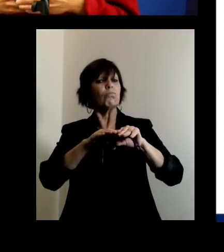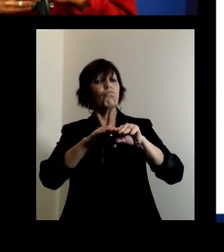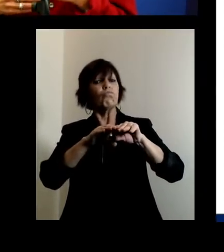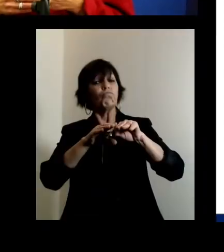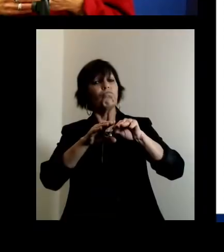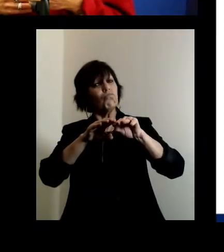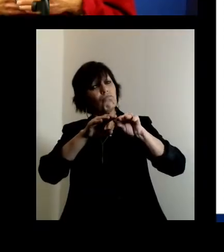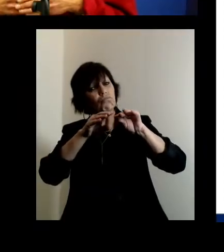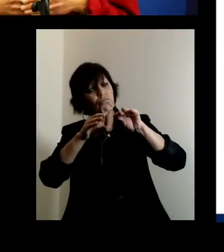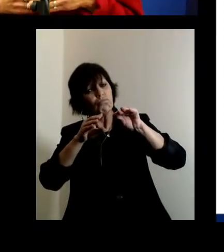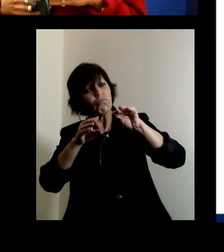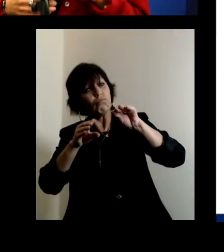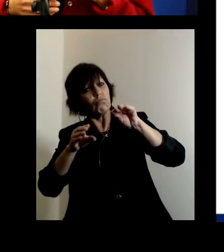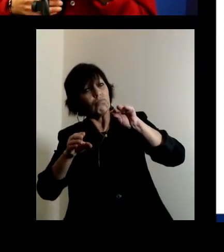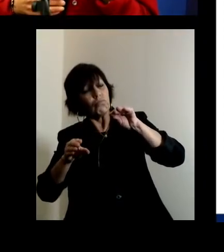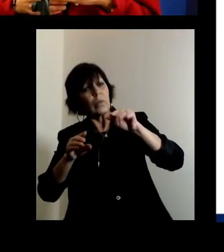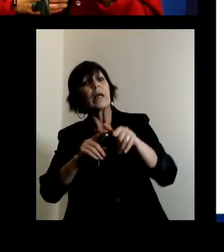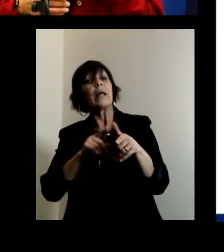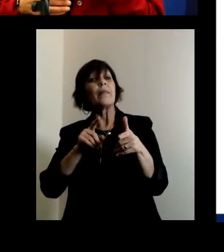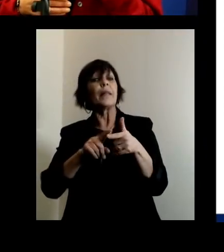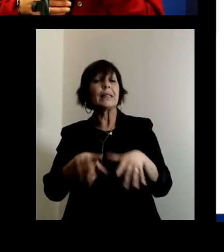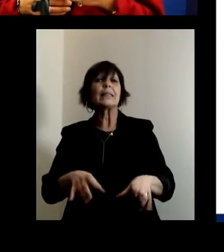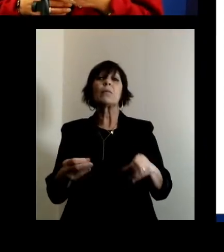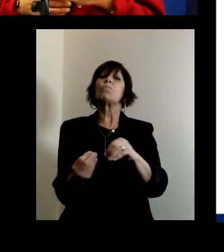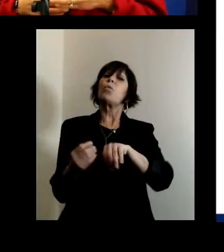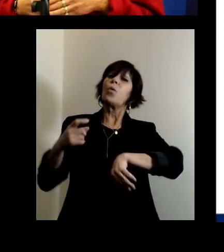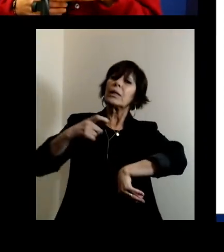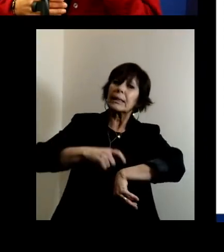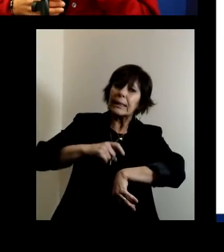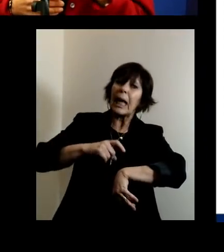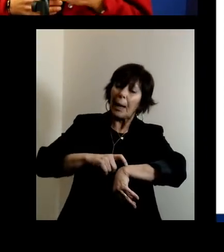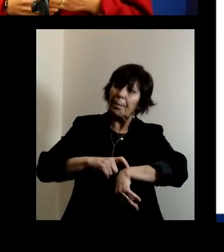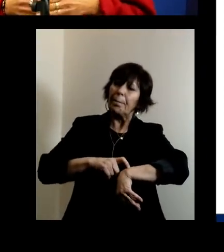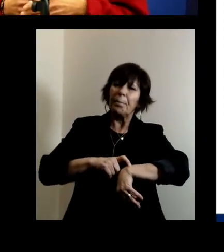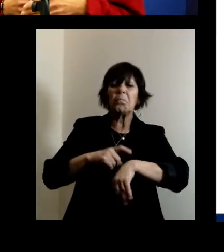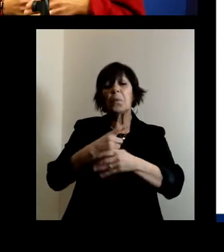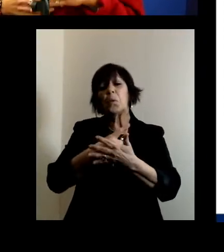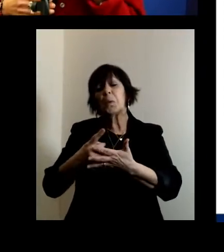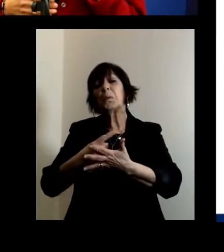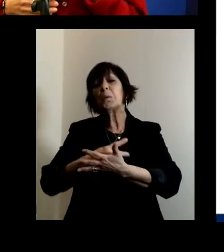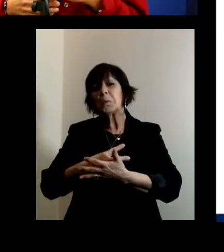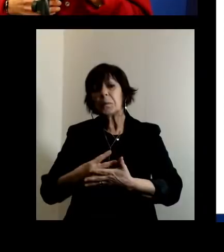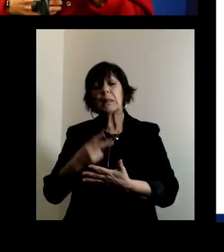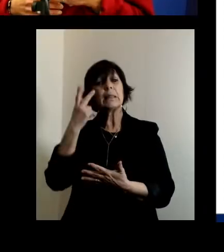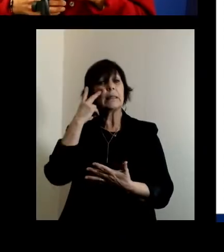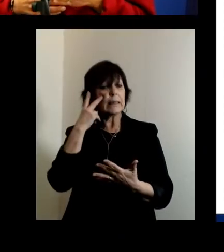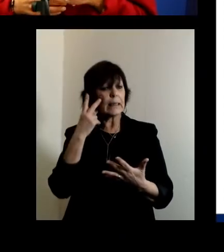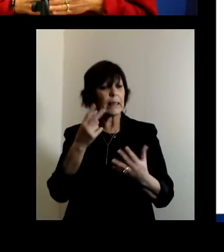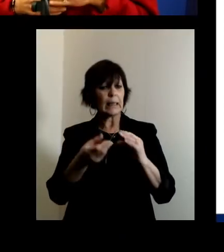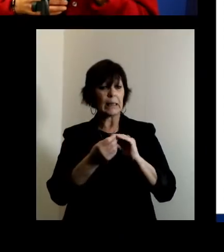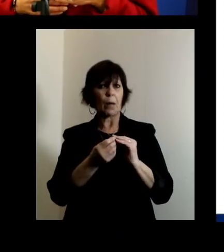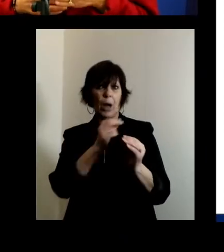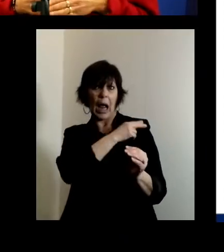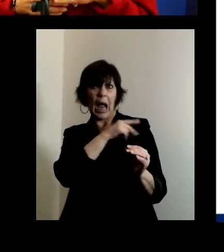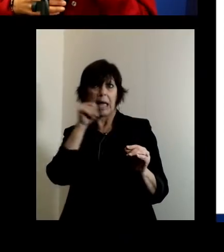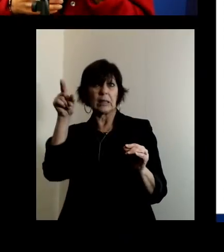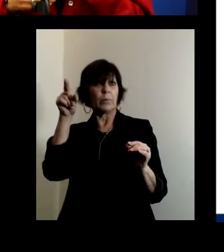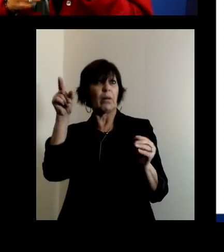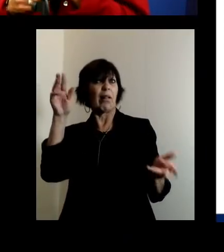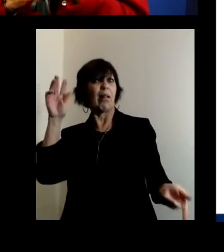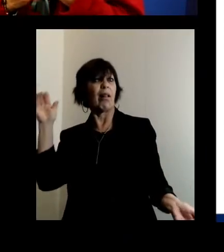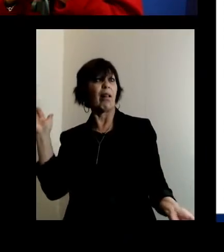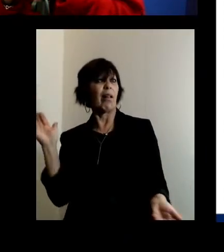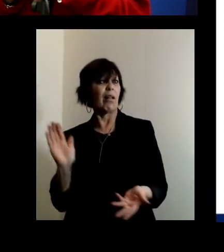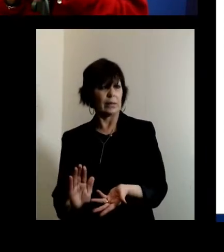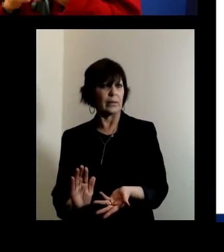new infections decrease. And then it'll even take a little bit longer while, another week or so, to see the number of hospital admissions decrease. Because